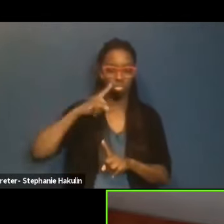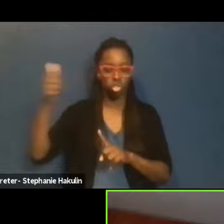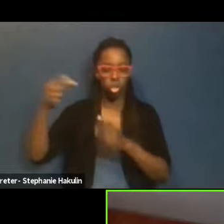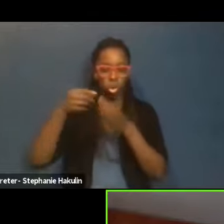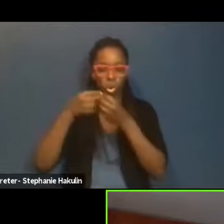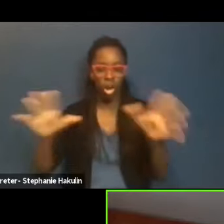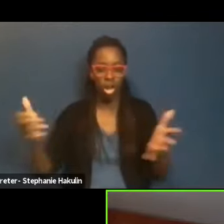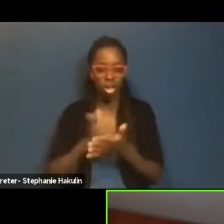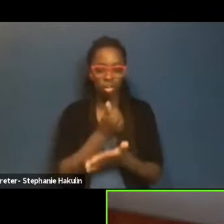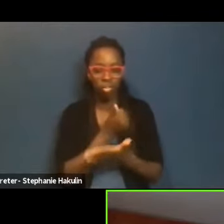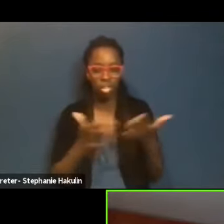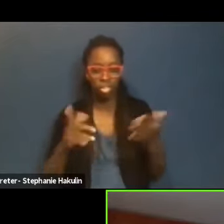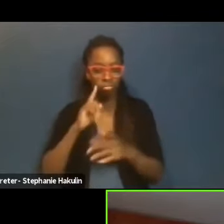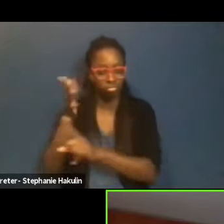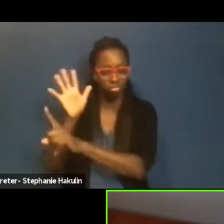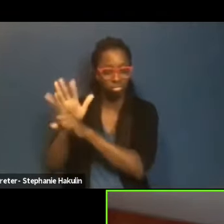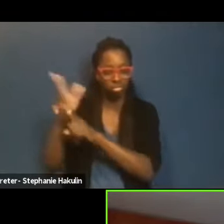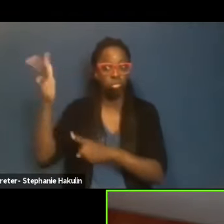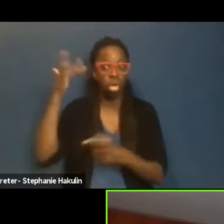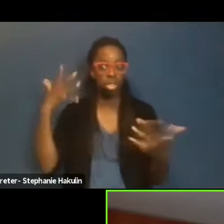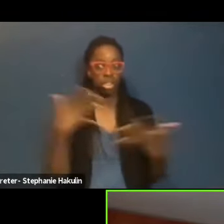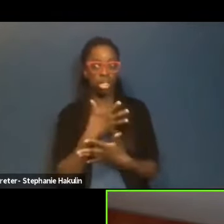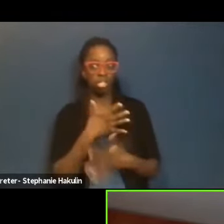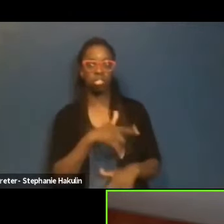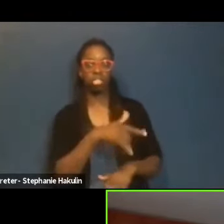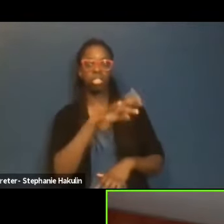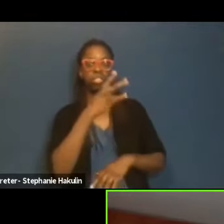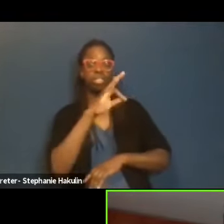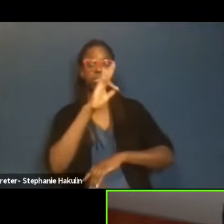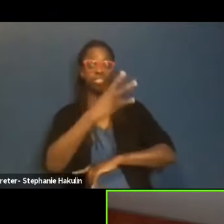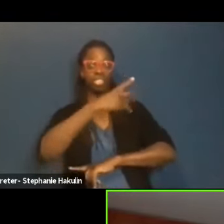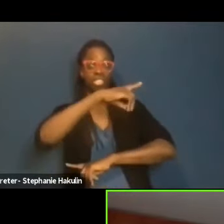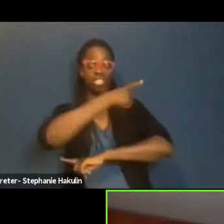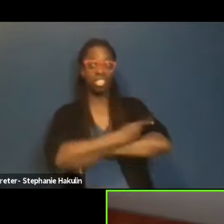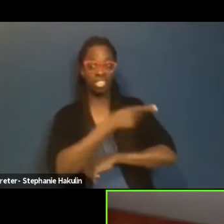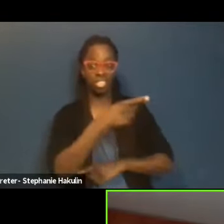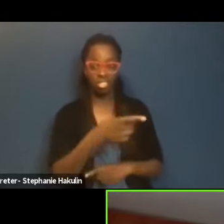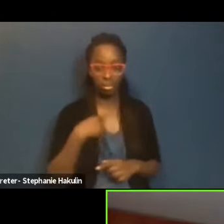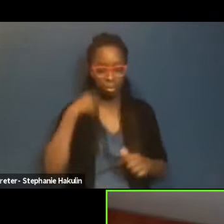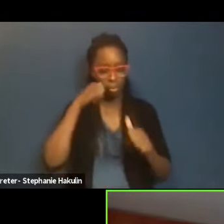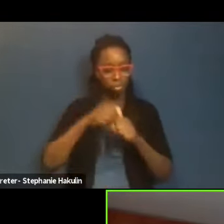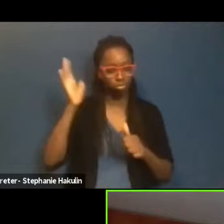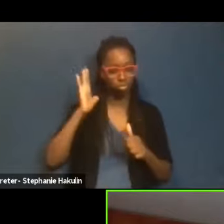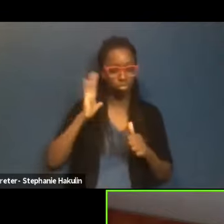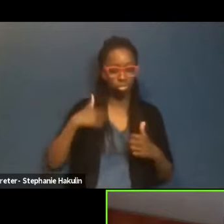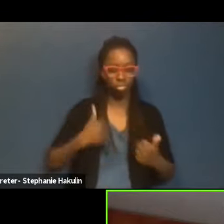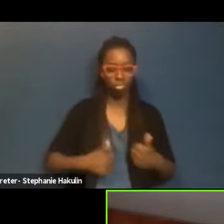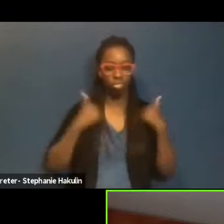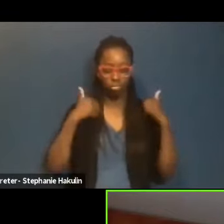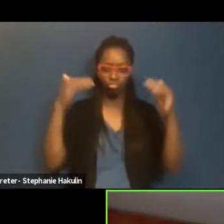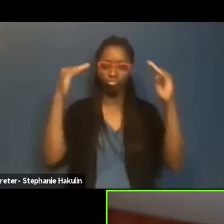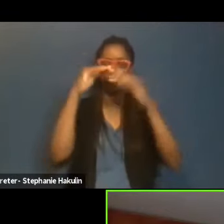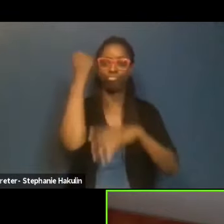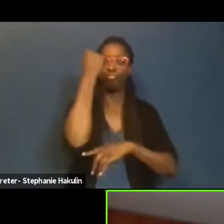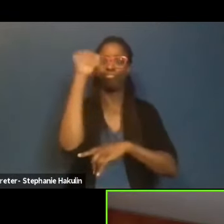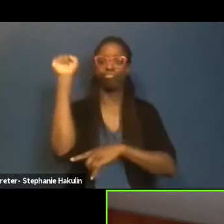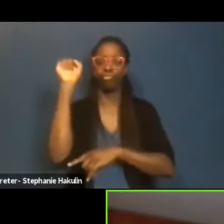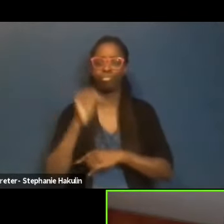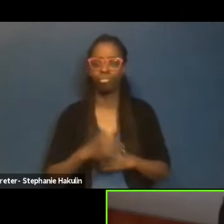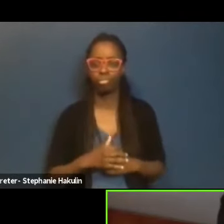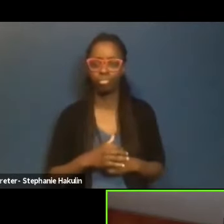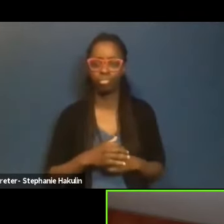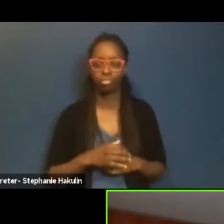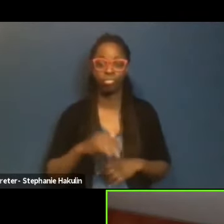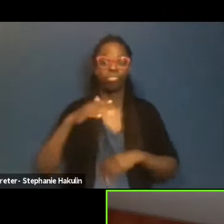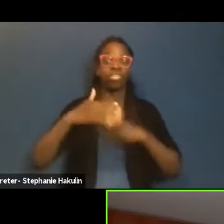the seventh day, we remember that our very existence is an act of resistance. The eighth day, el Día